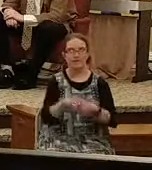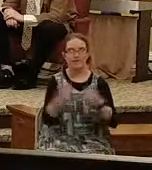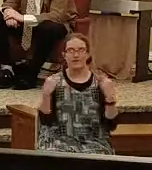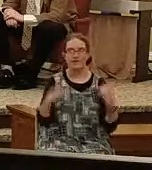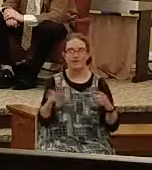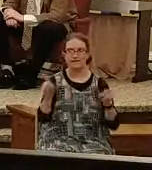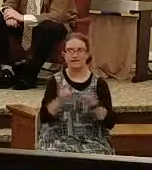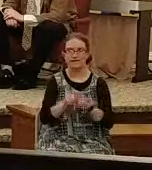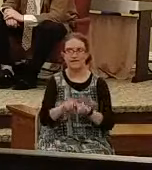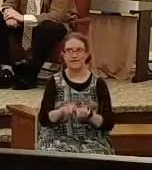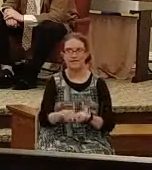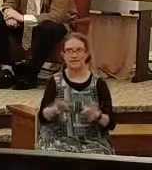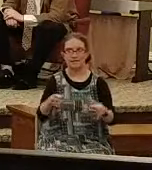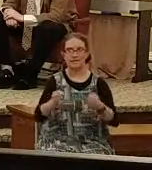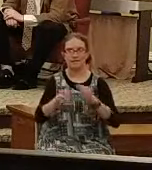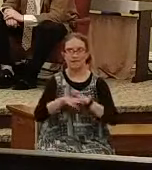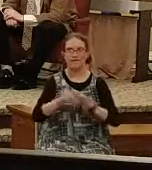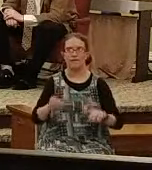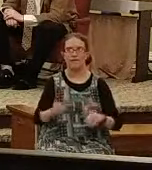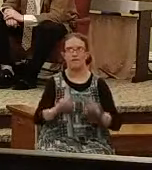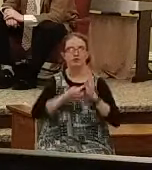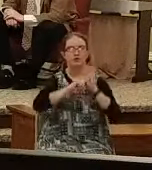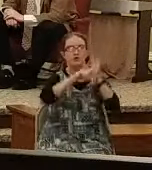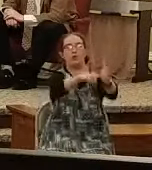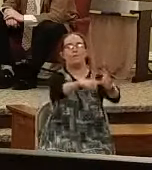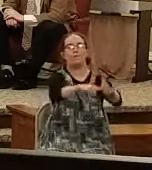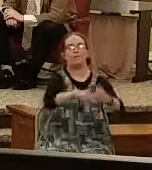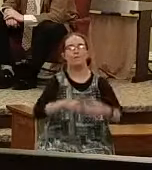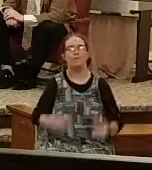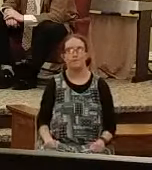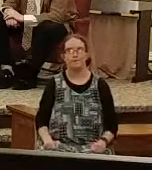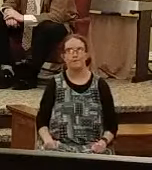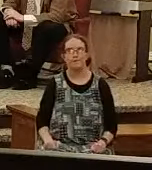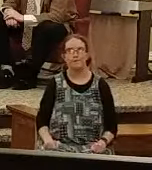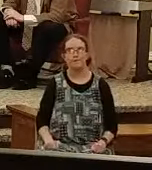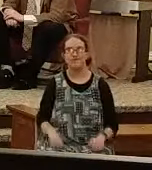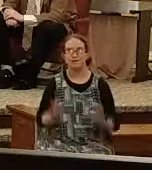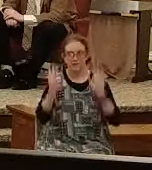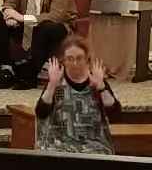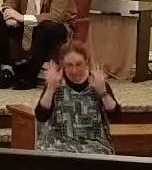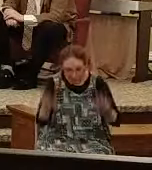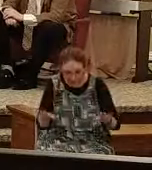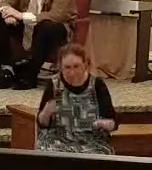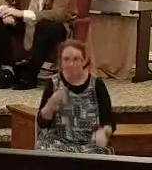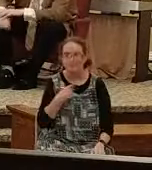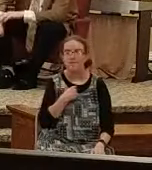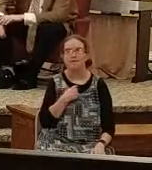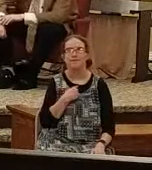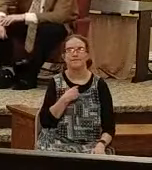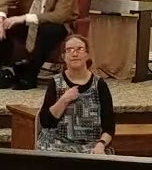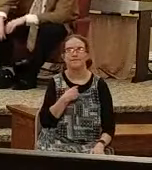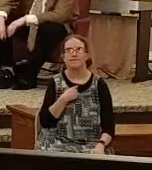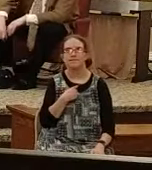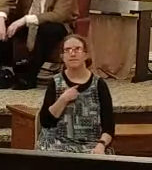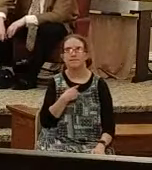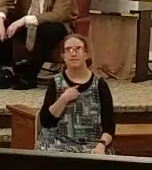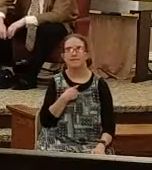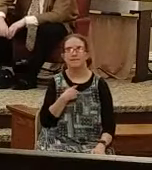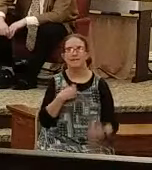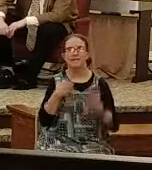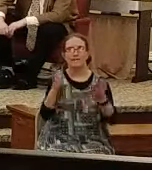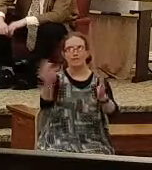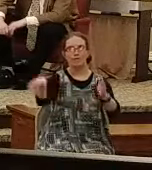tactics. He'll take you out and he'll show you, if you'll just bow down to me, I'm going to